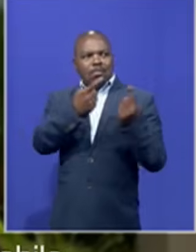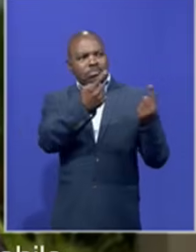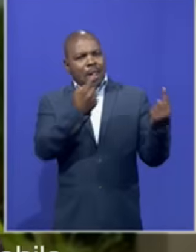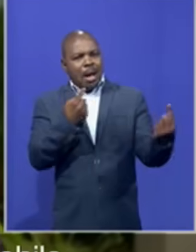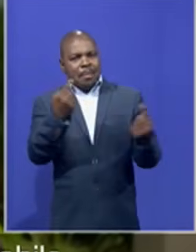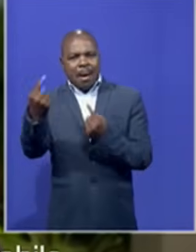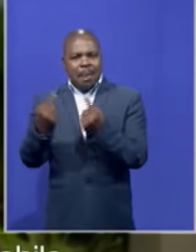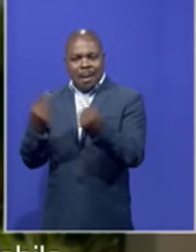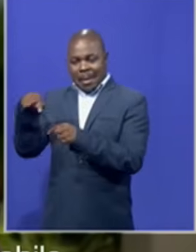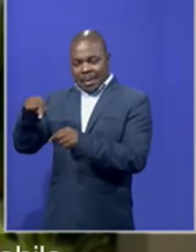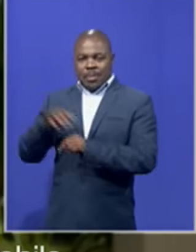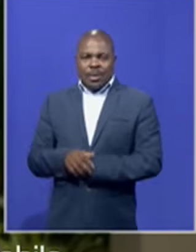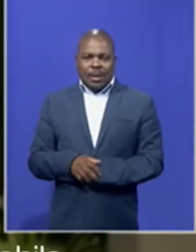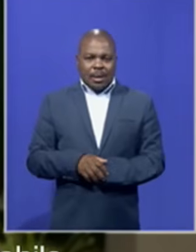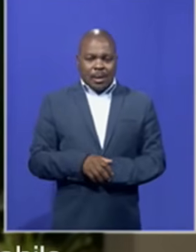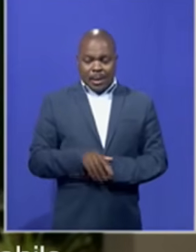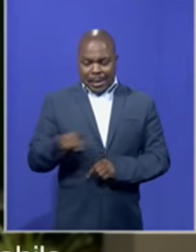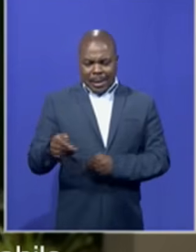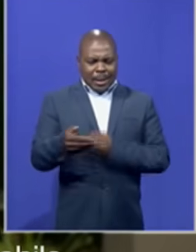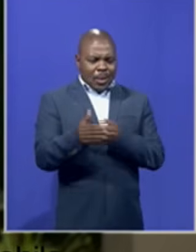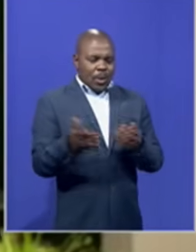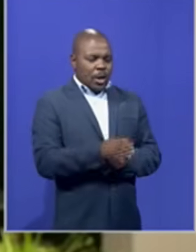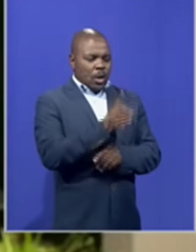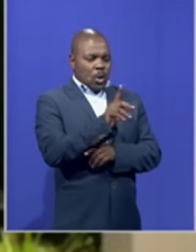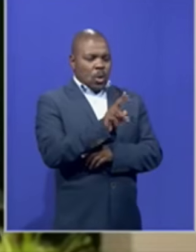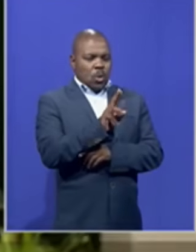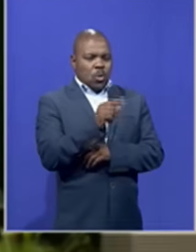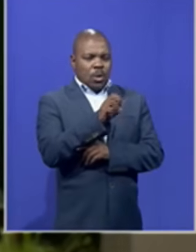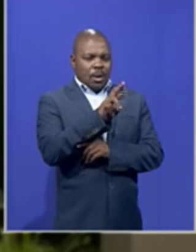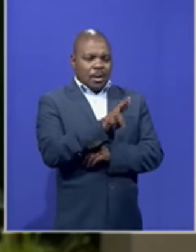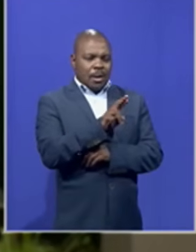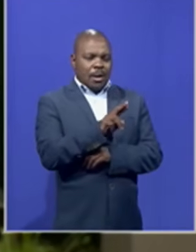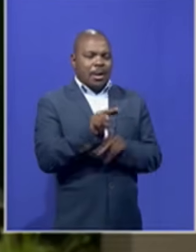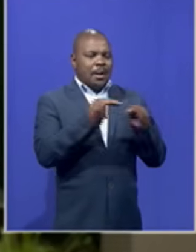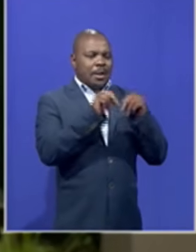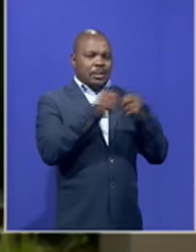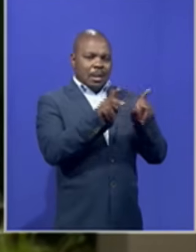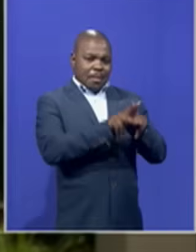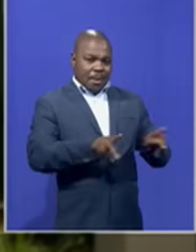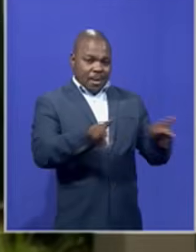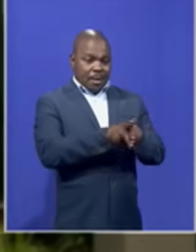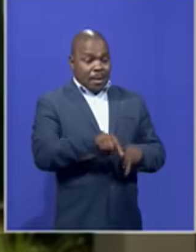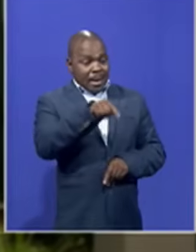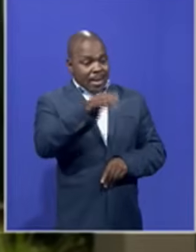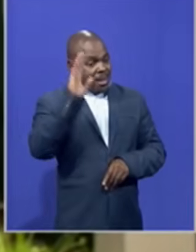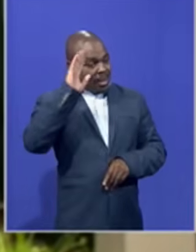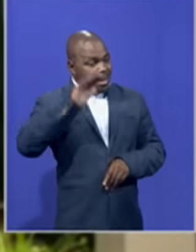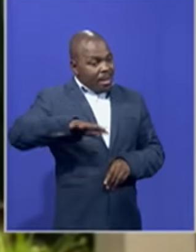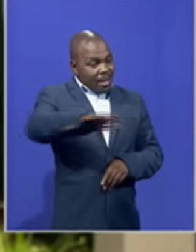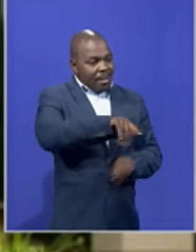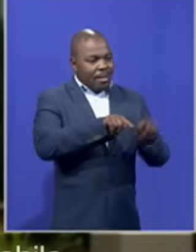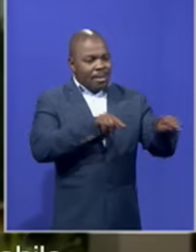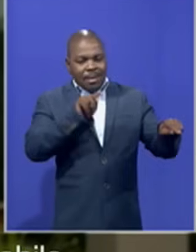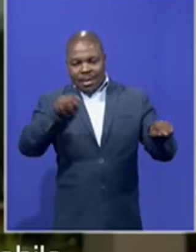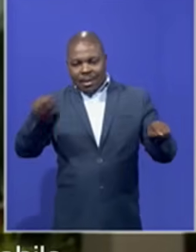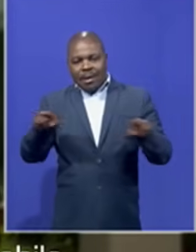know, this area is not far from Kruger National Park. Actually, the lodges in this area of Hoedspruit, they